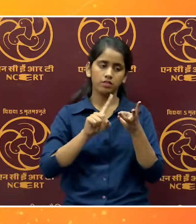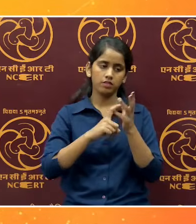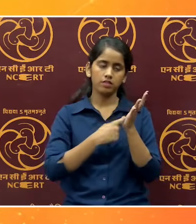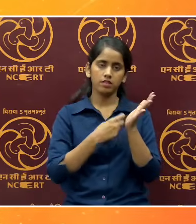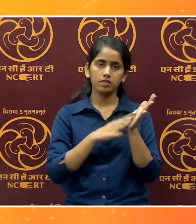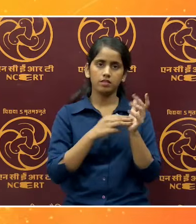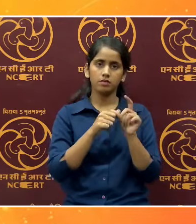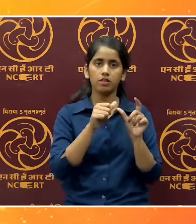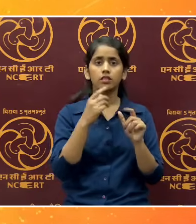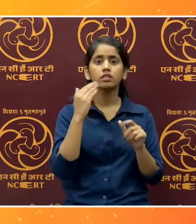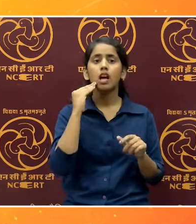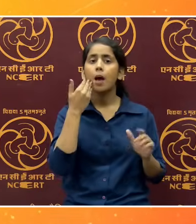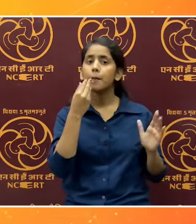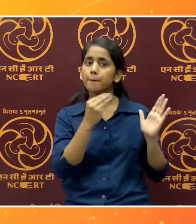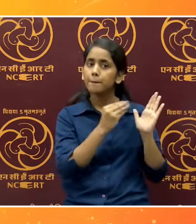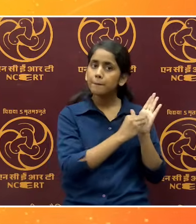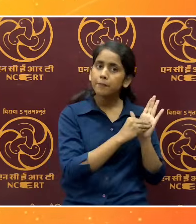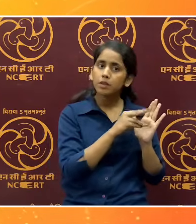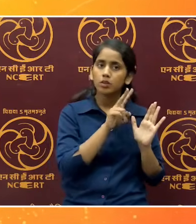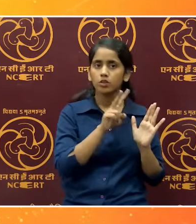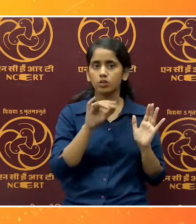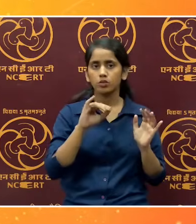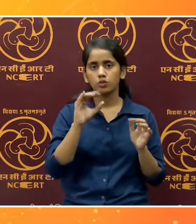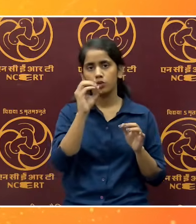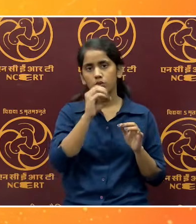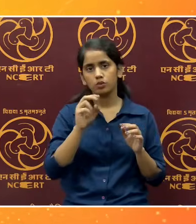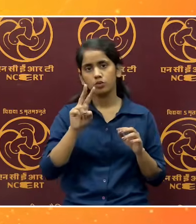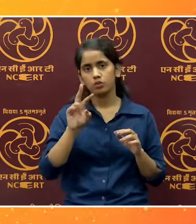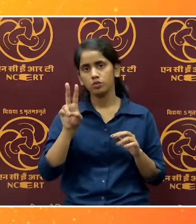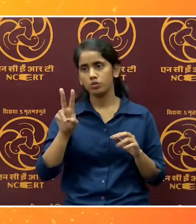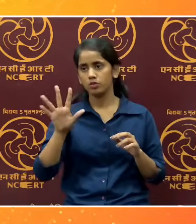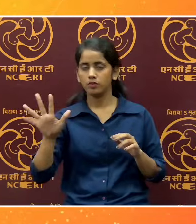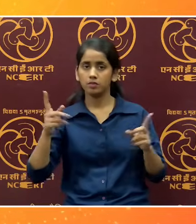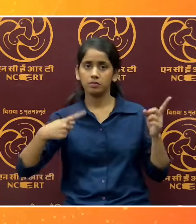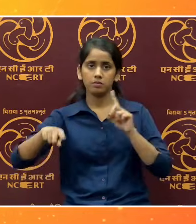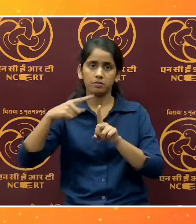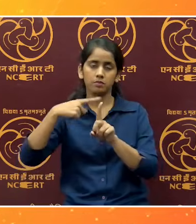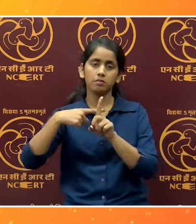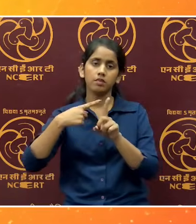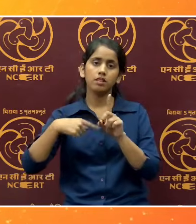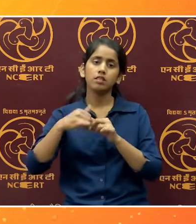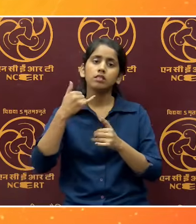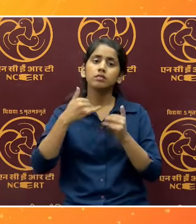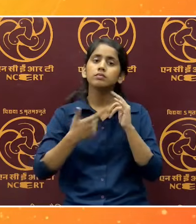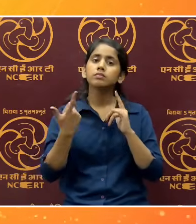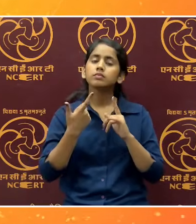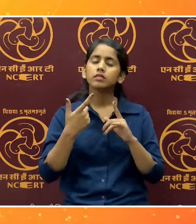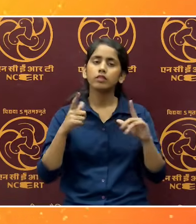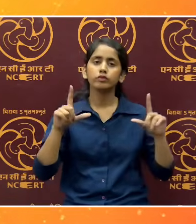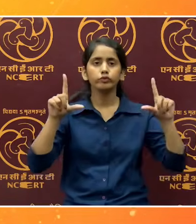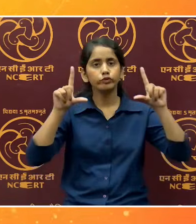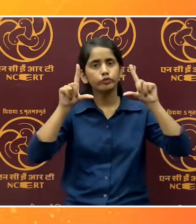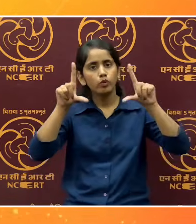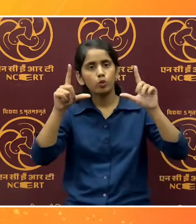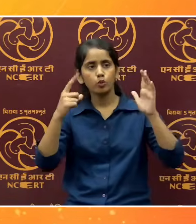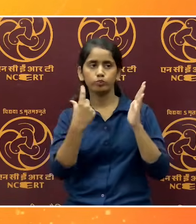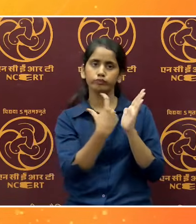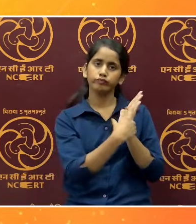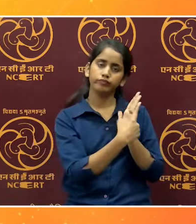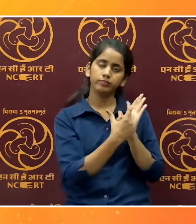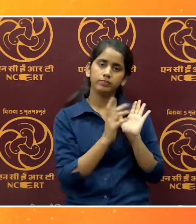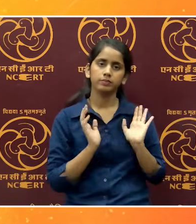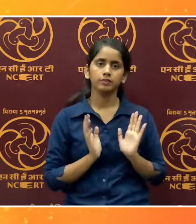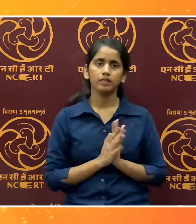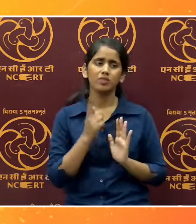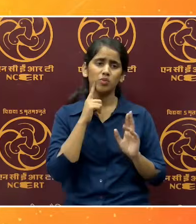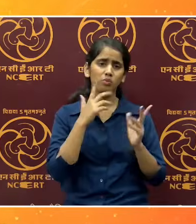which is today, 22nd of October 2025, and the last option is the photograph. You can either attach it or you can